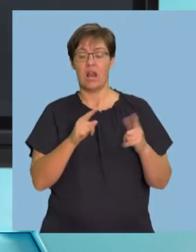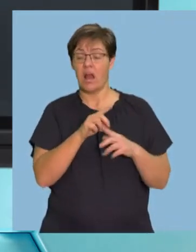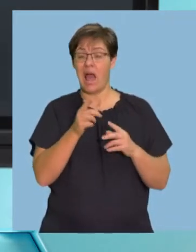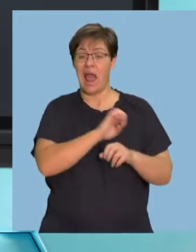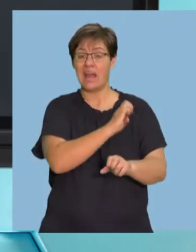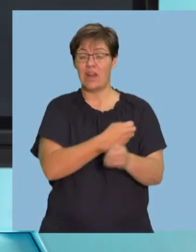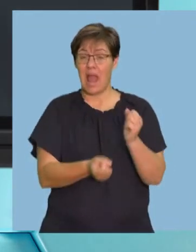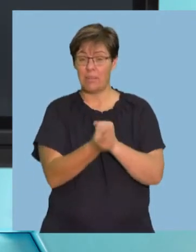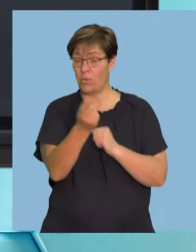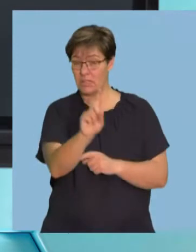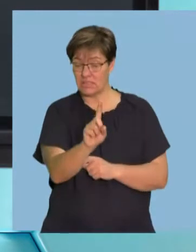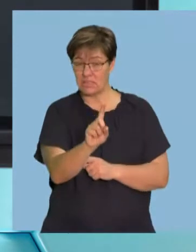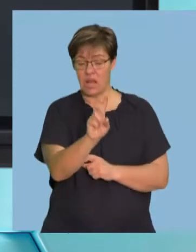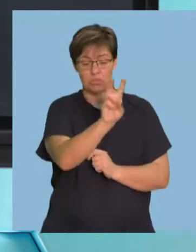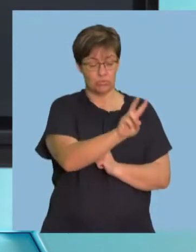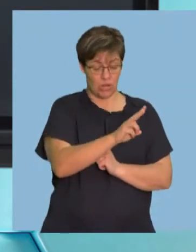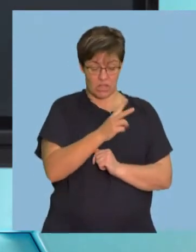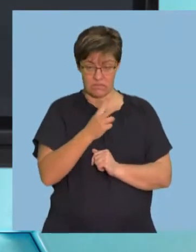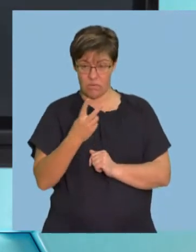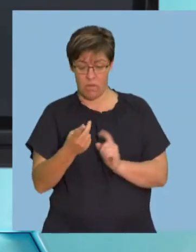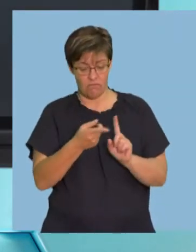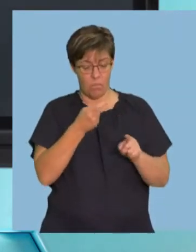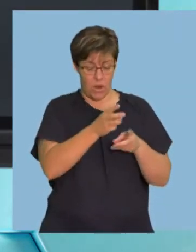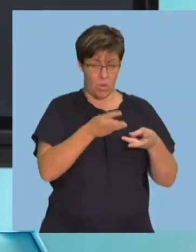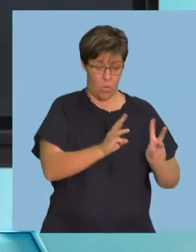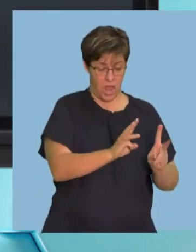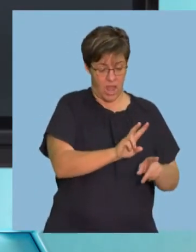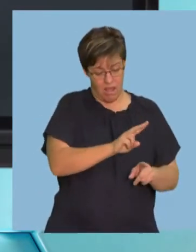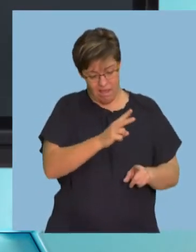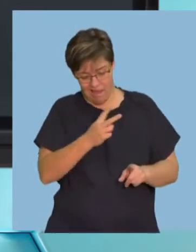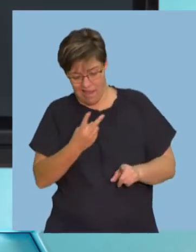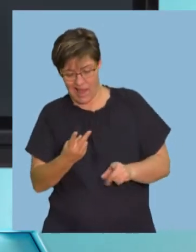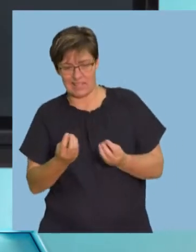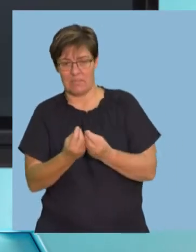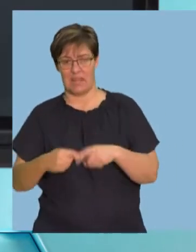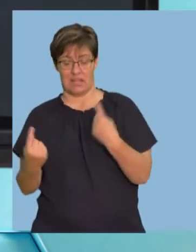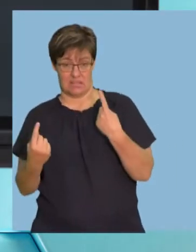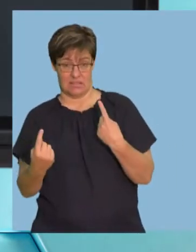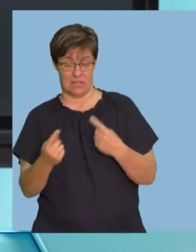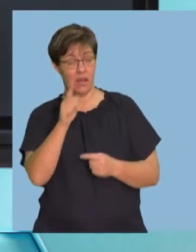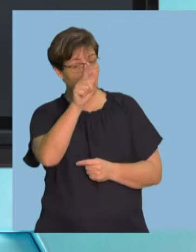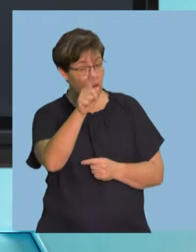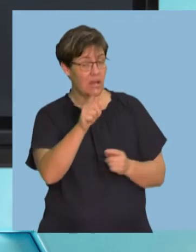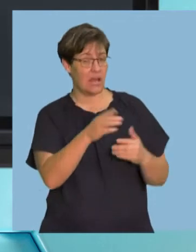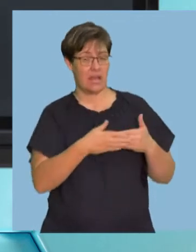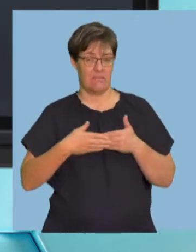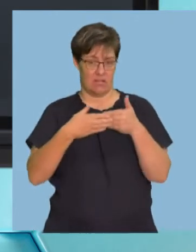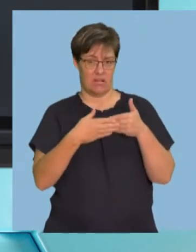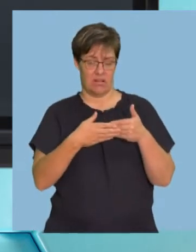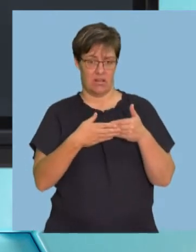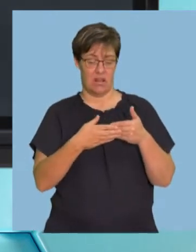is that it's converted or transformed from one form to the other, okay? Now, we need to be very careful. We talk of